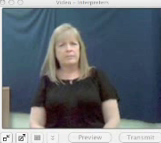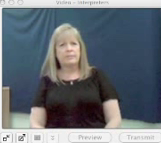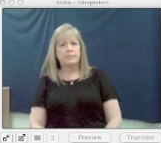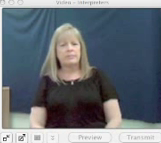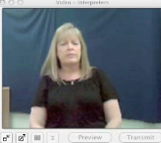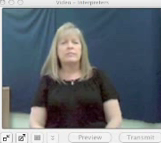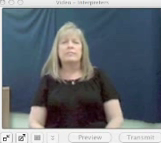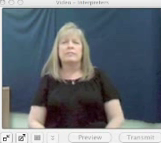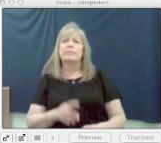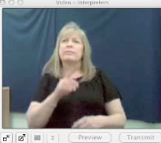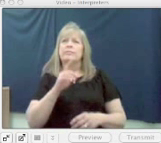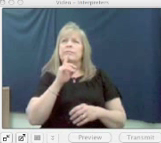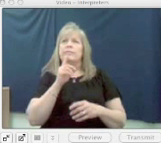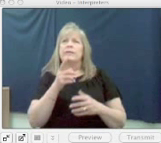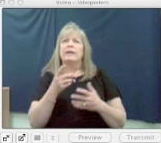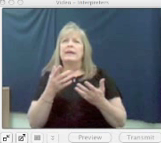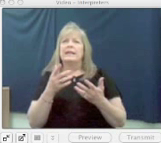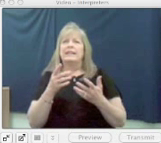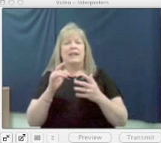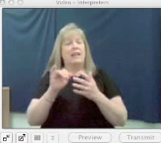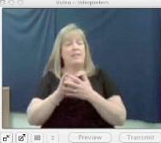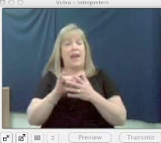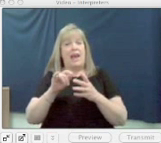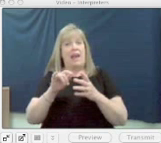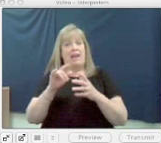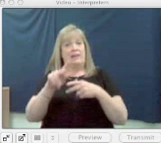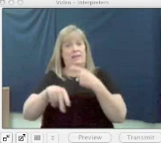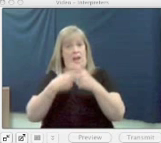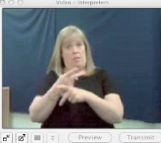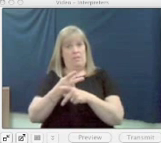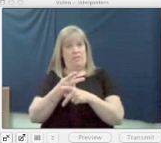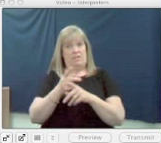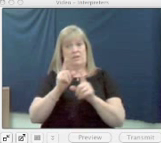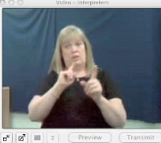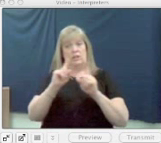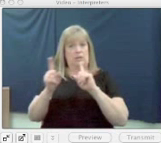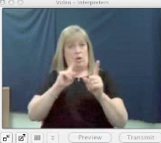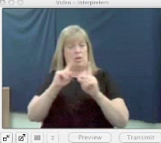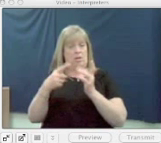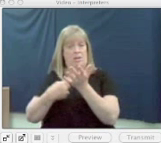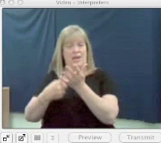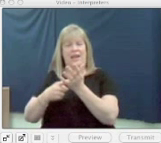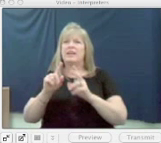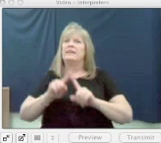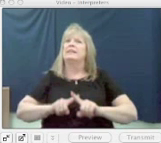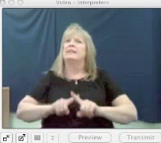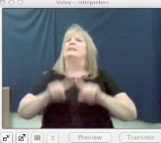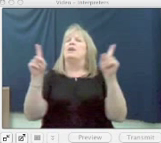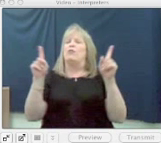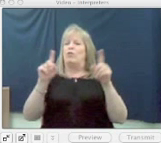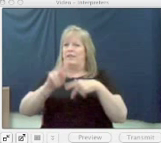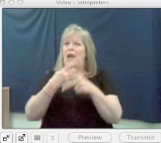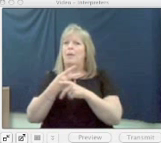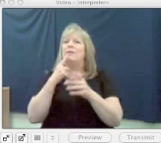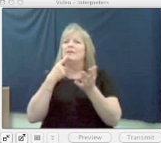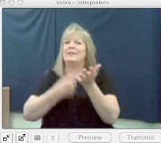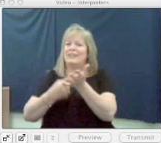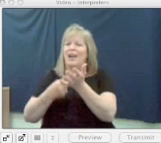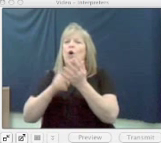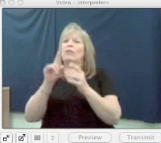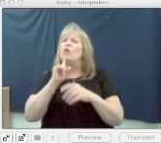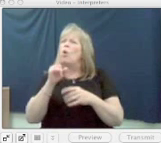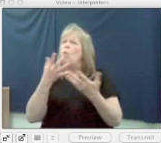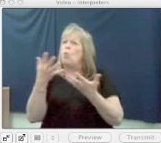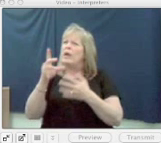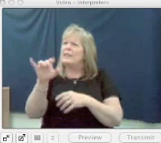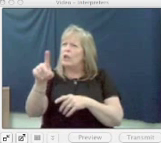It's a very different conversation to ask somebody, what are you responding to, because the person then begins to understand